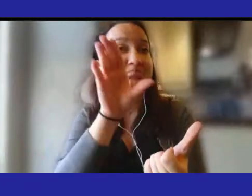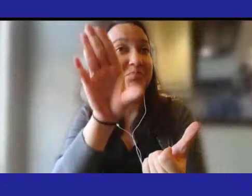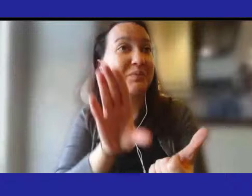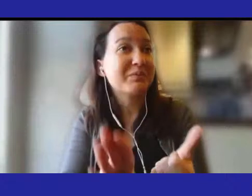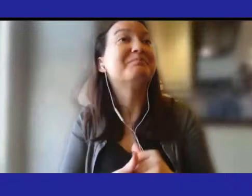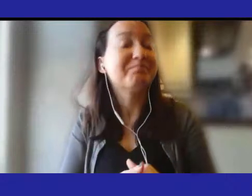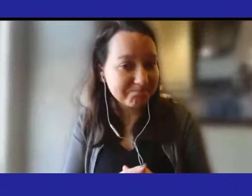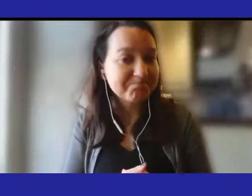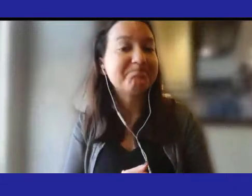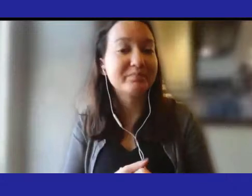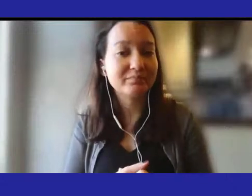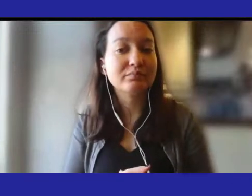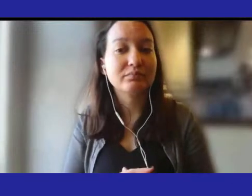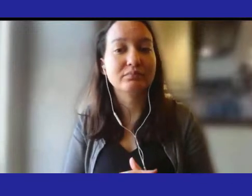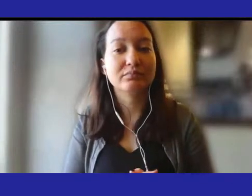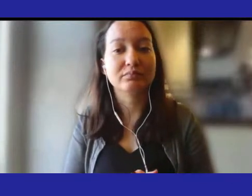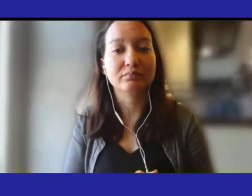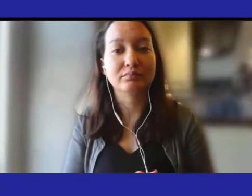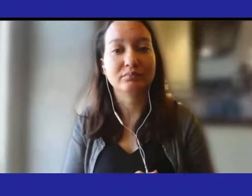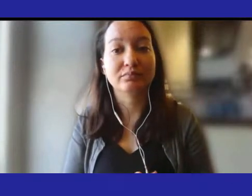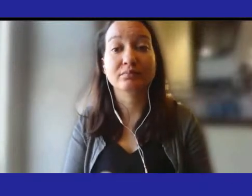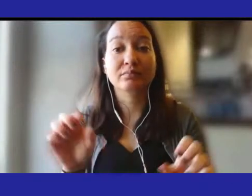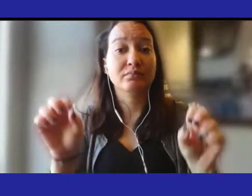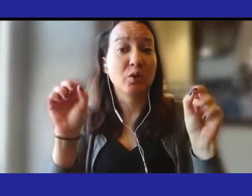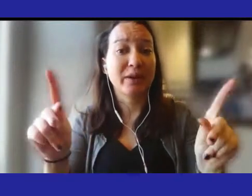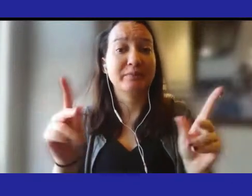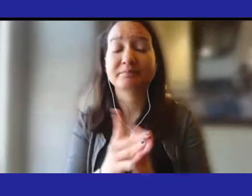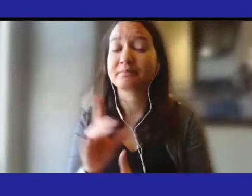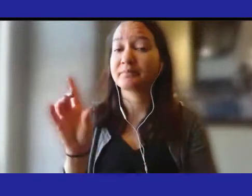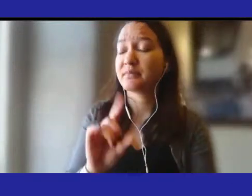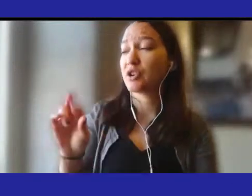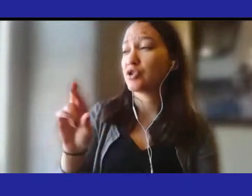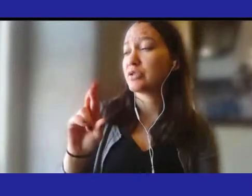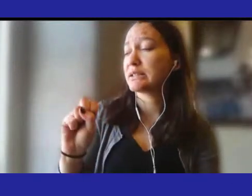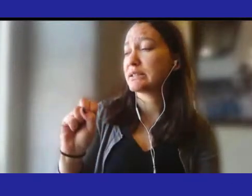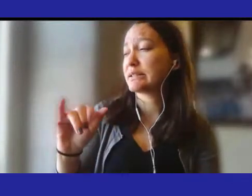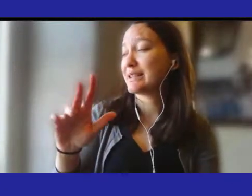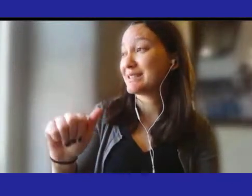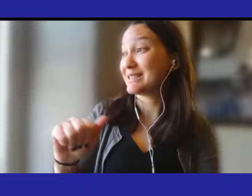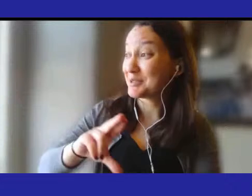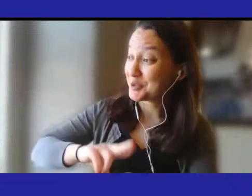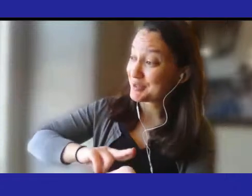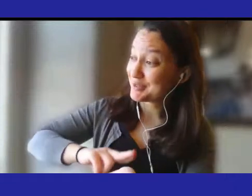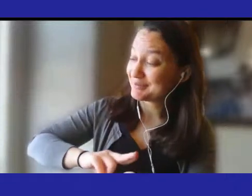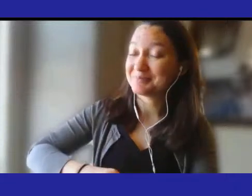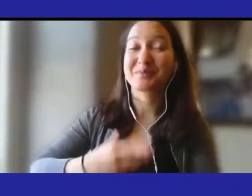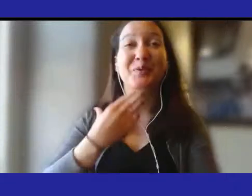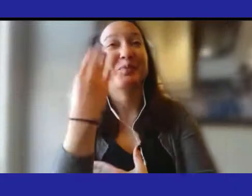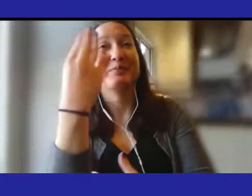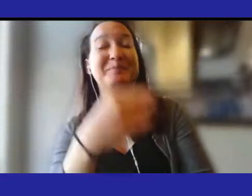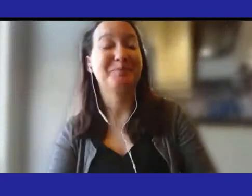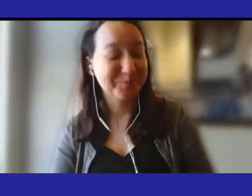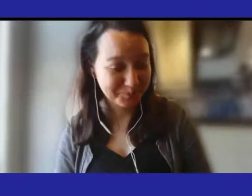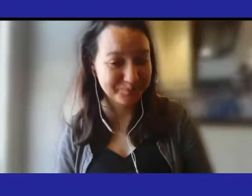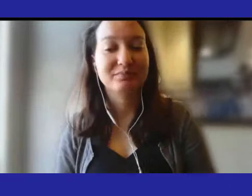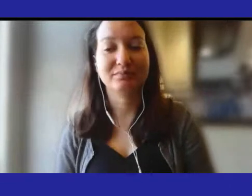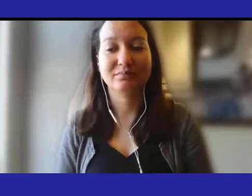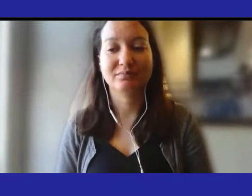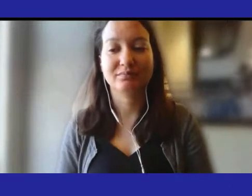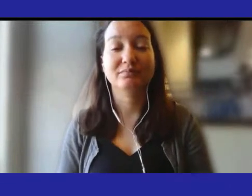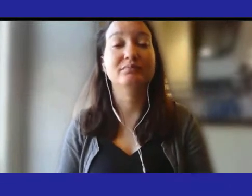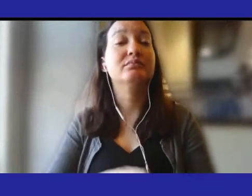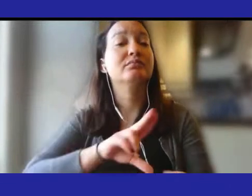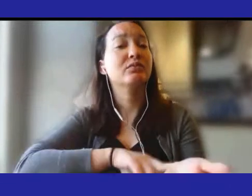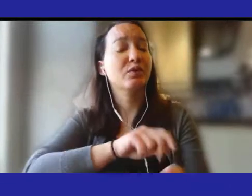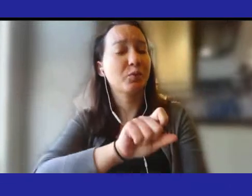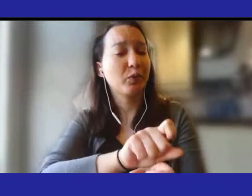much. Thank you, Michael. All right, Dr. Sineas, nursing. Good morning. Our nursing work